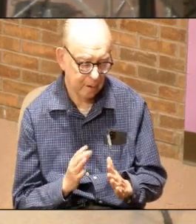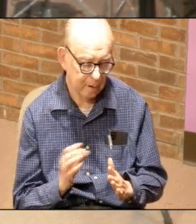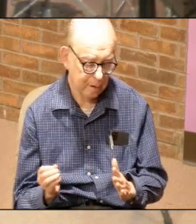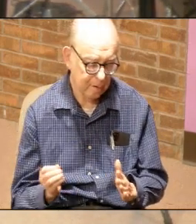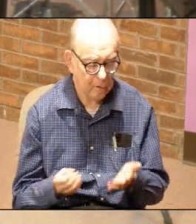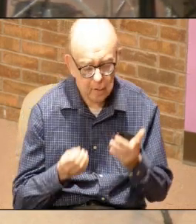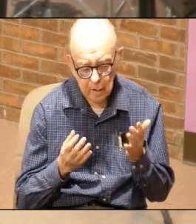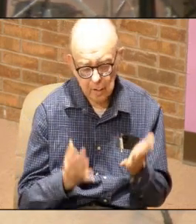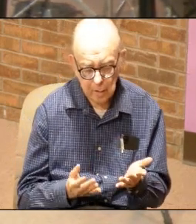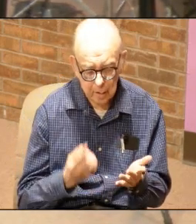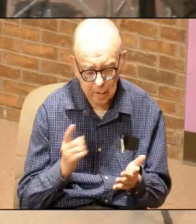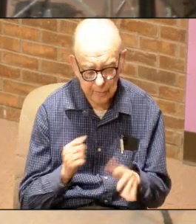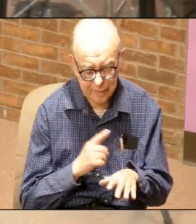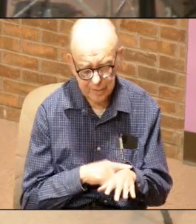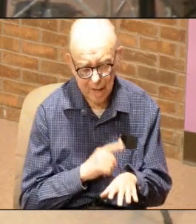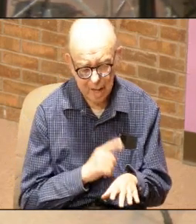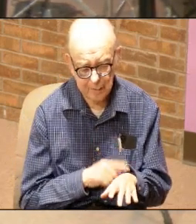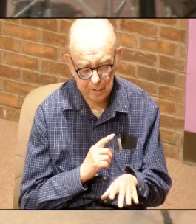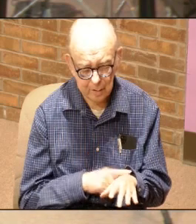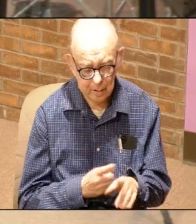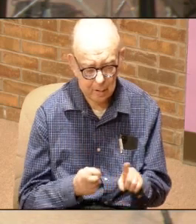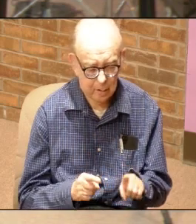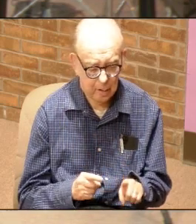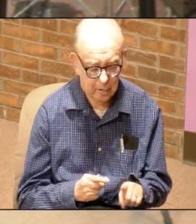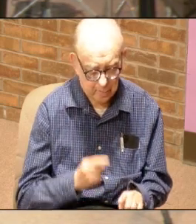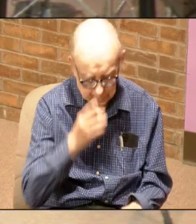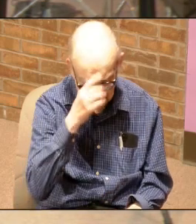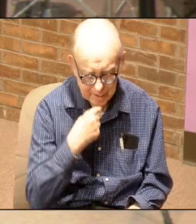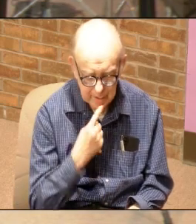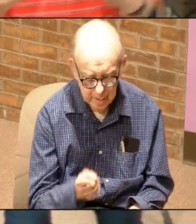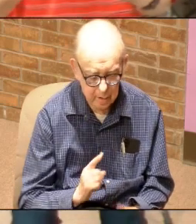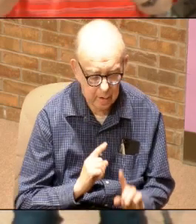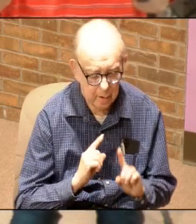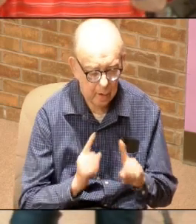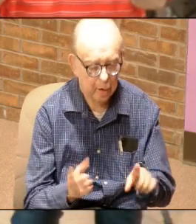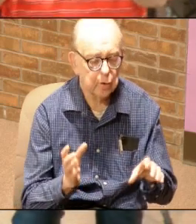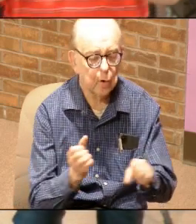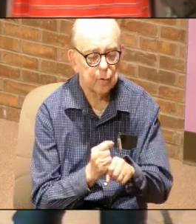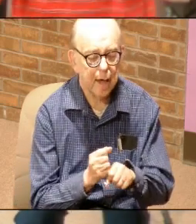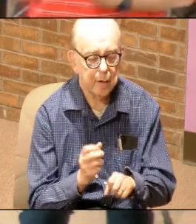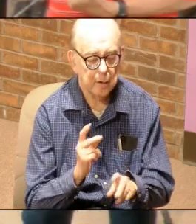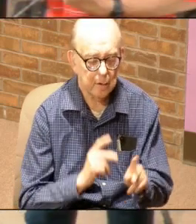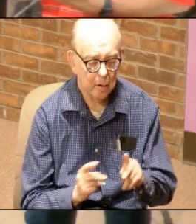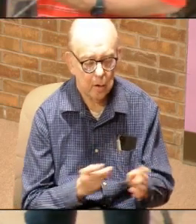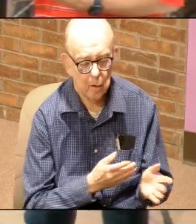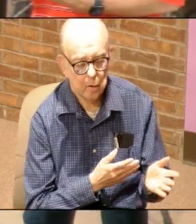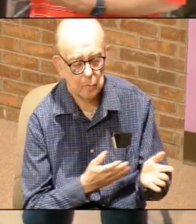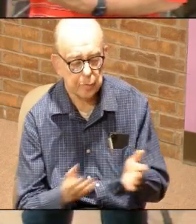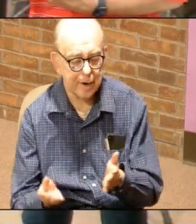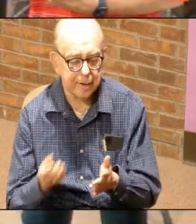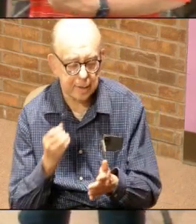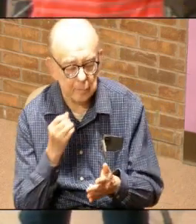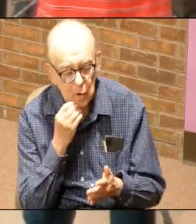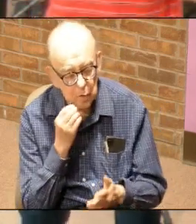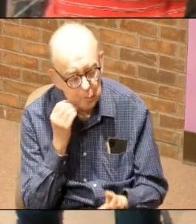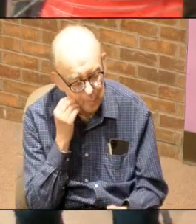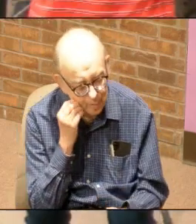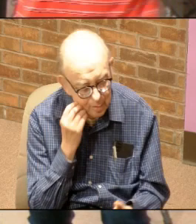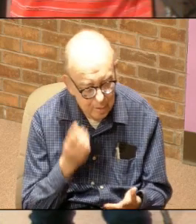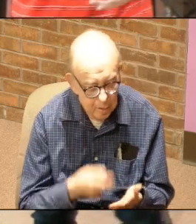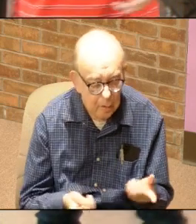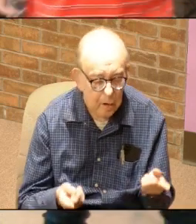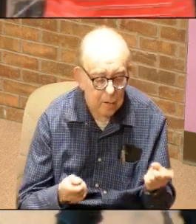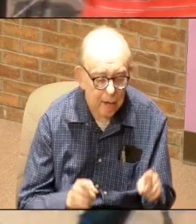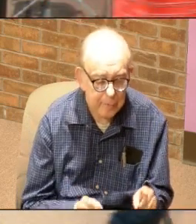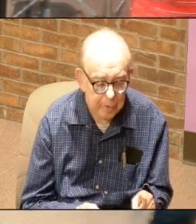And waiting for the time when his Father says, go grab her, bring her home. And what's going